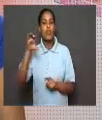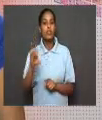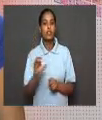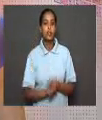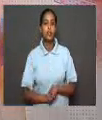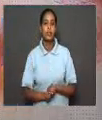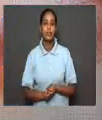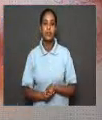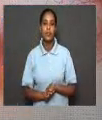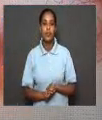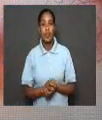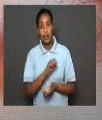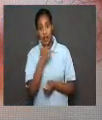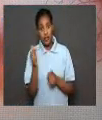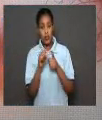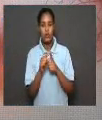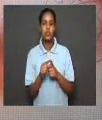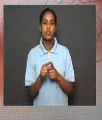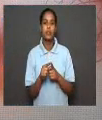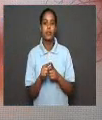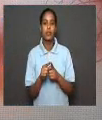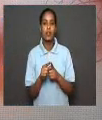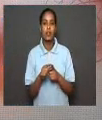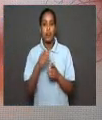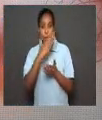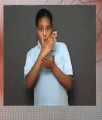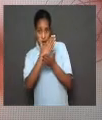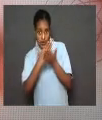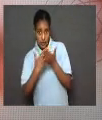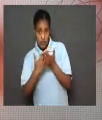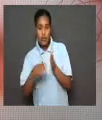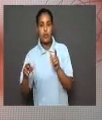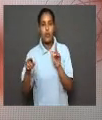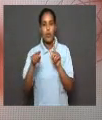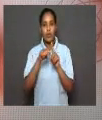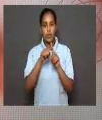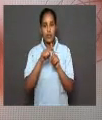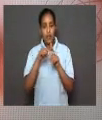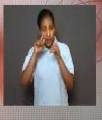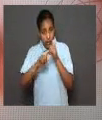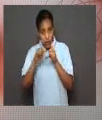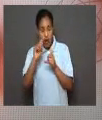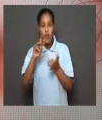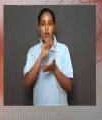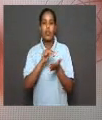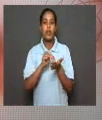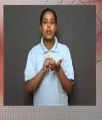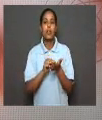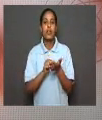forces. In other words, the partially positive end of one